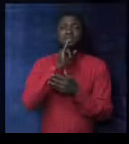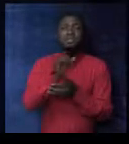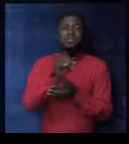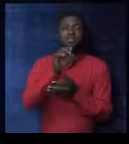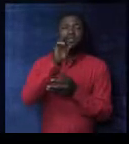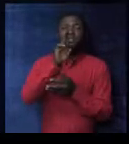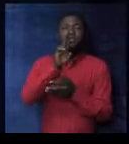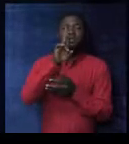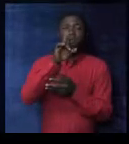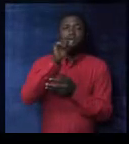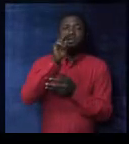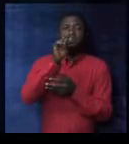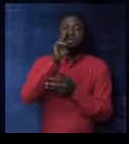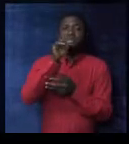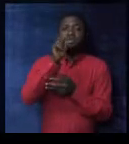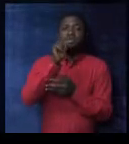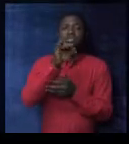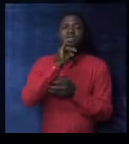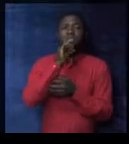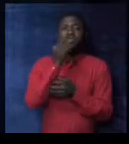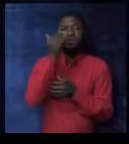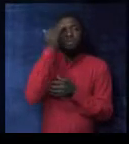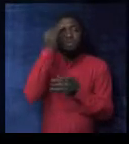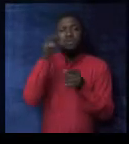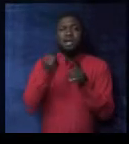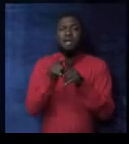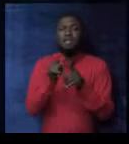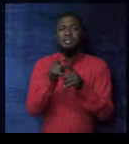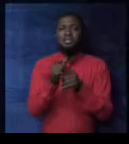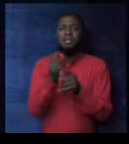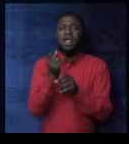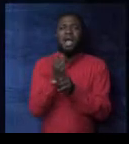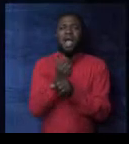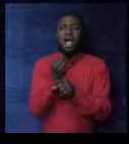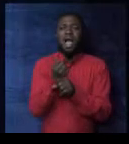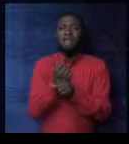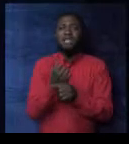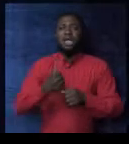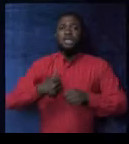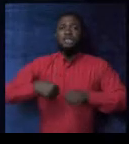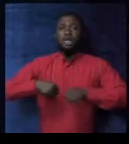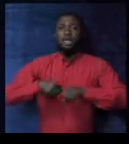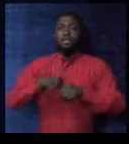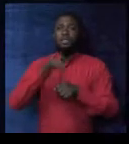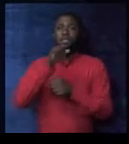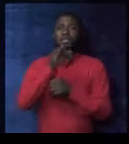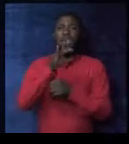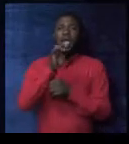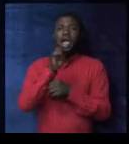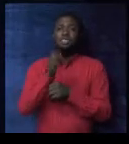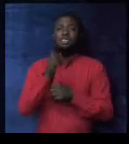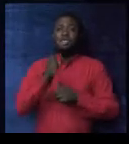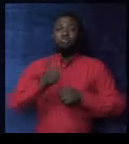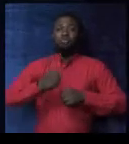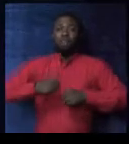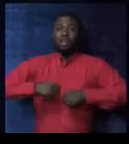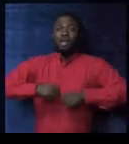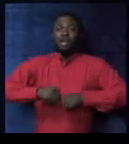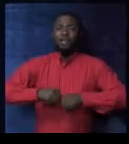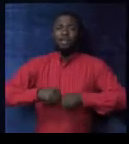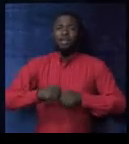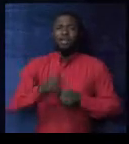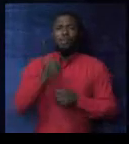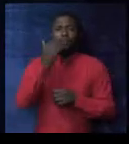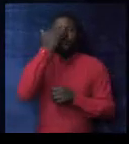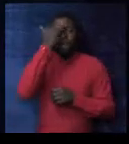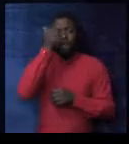is Uranus. Uranus is regarded as ice giant. Is regarded as what? Ice